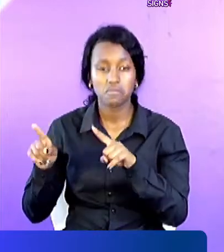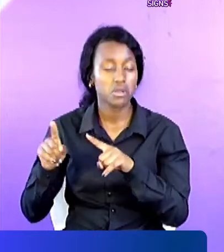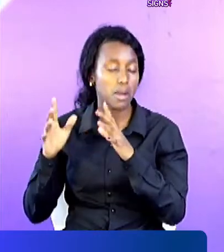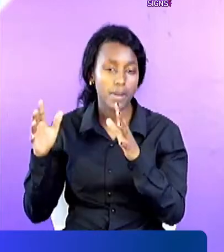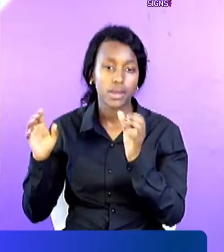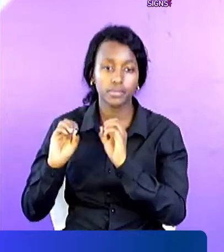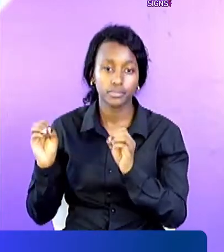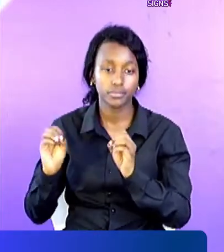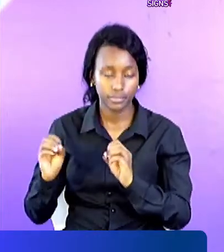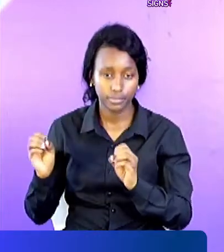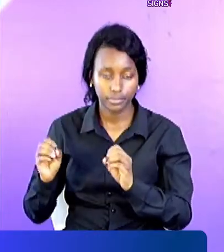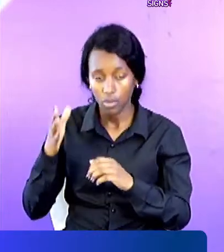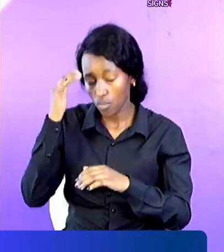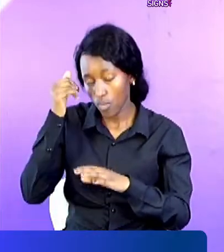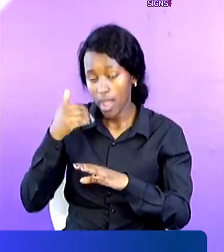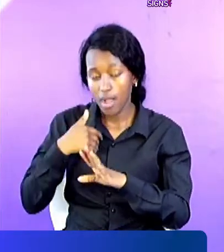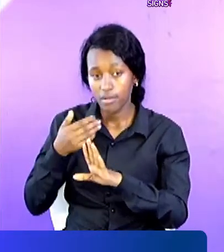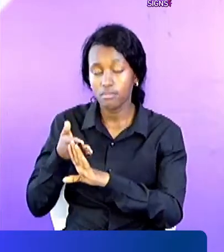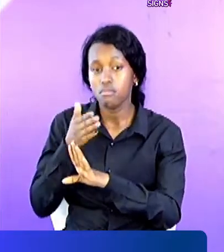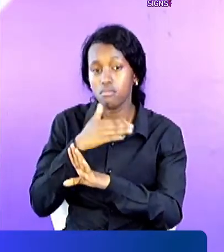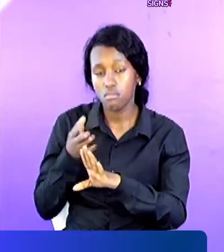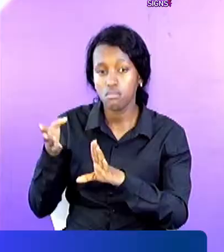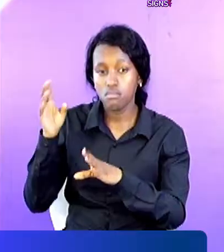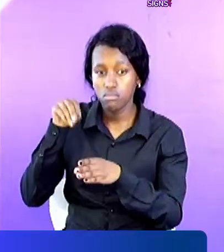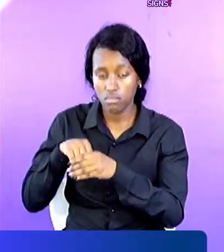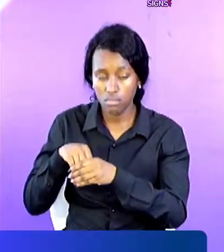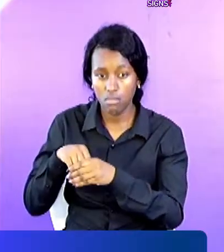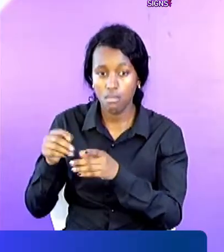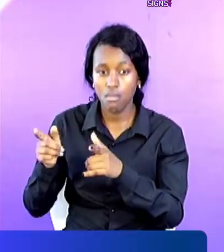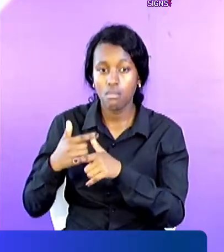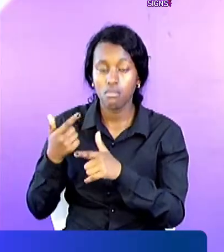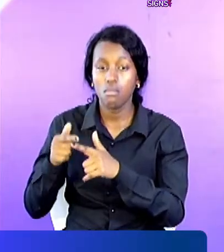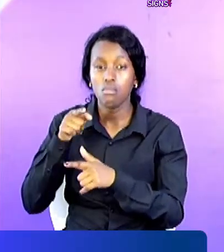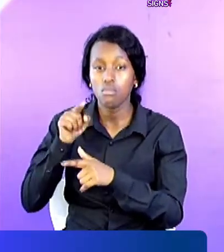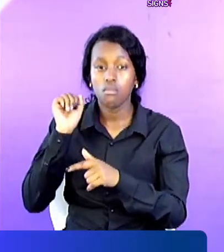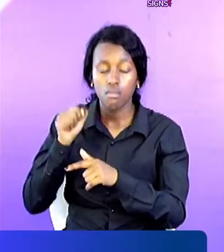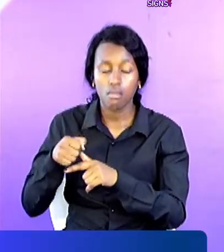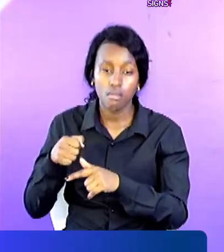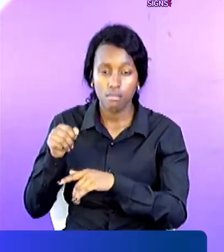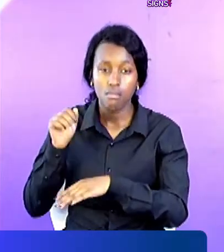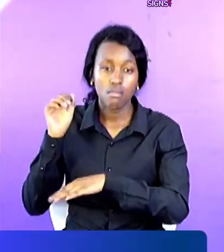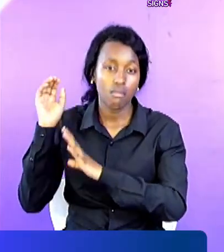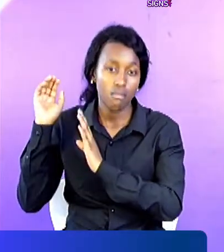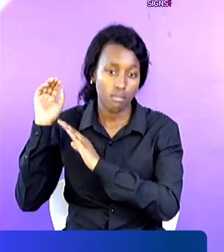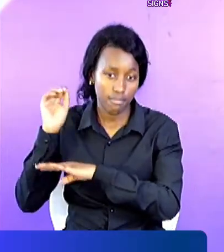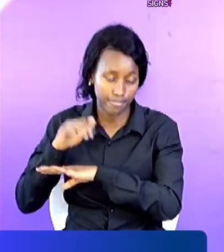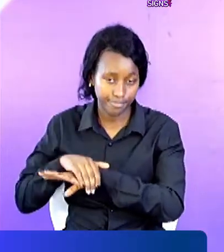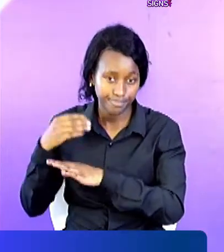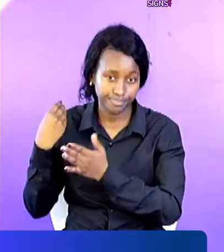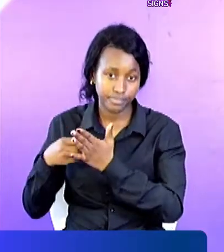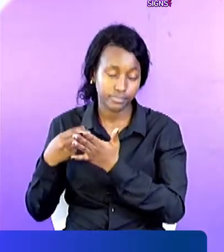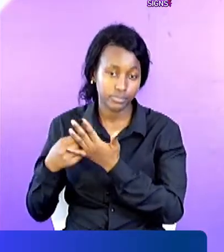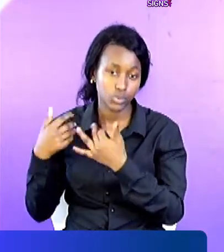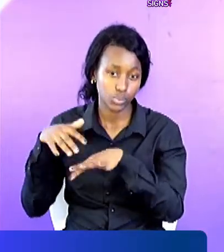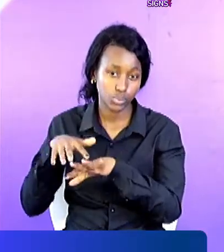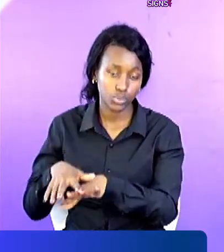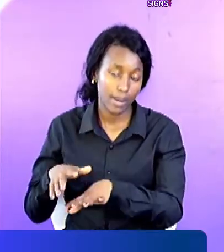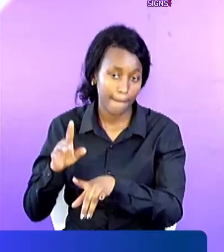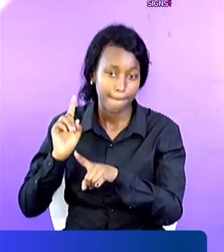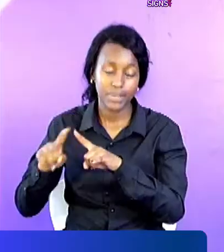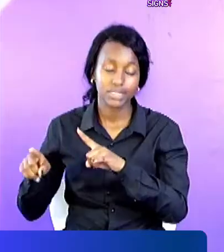investment, and then based on that initial investment, you expect a steady flow of income. Yeah. So with property it's monthly, but with treasury